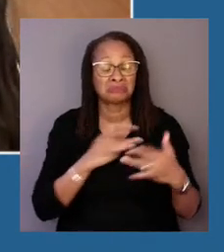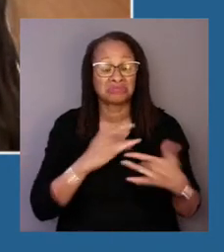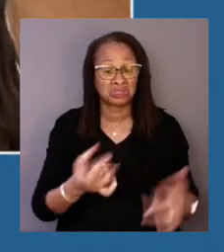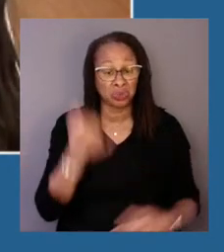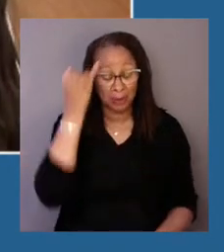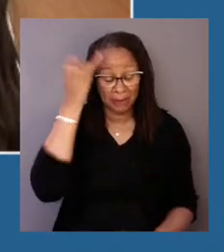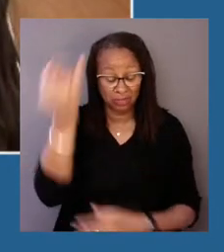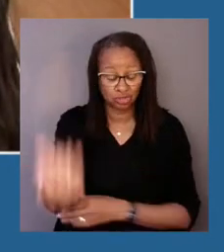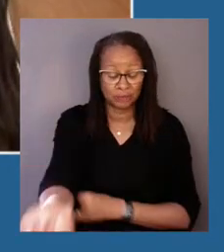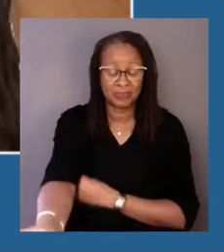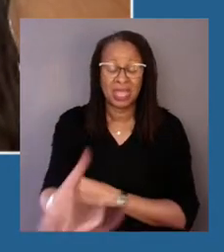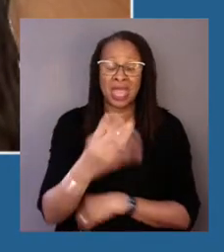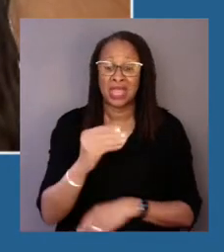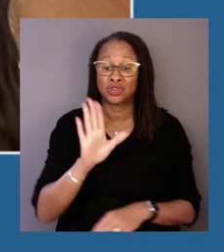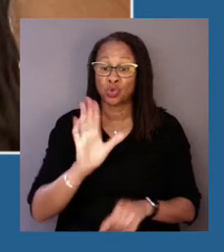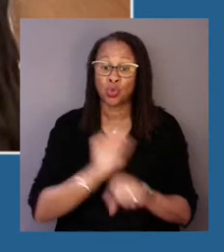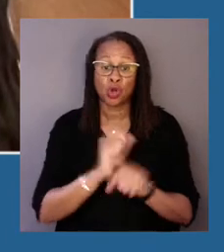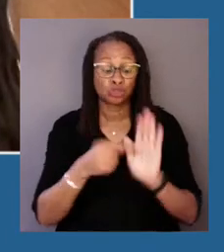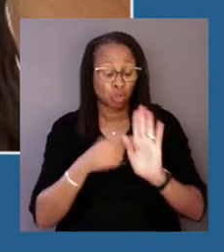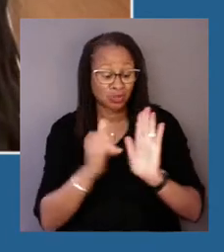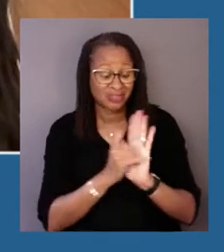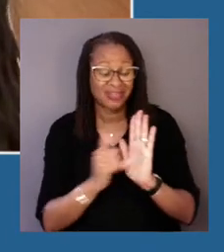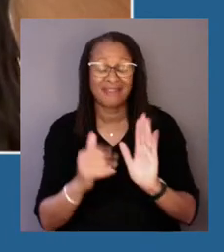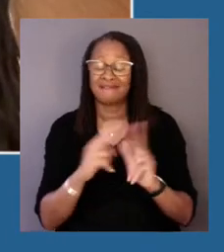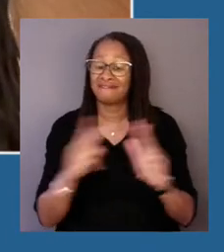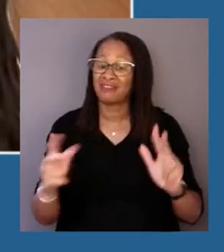so vibrantly and so powerfully.